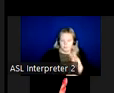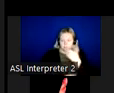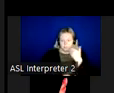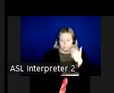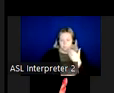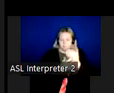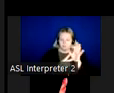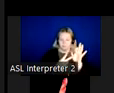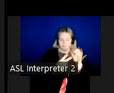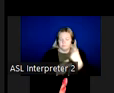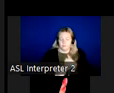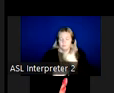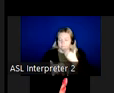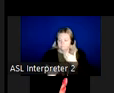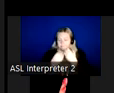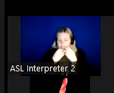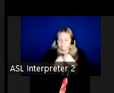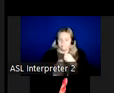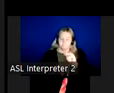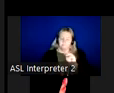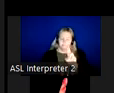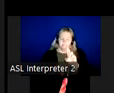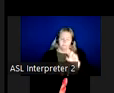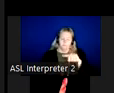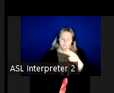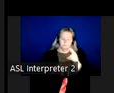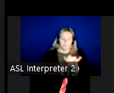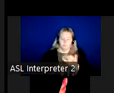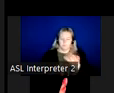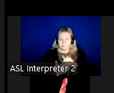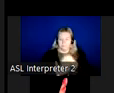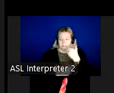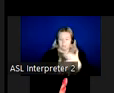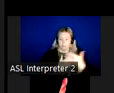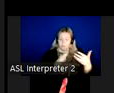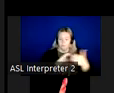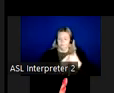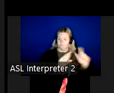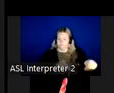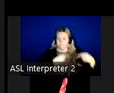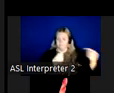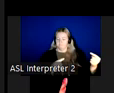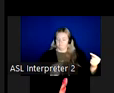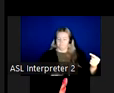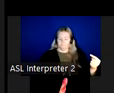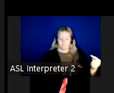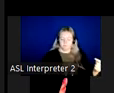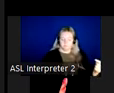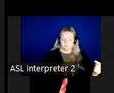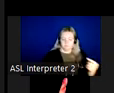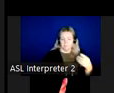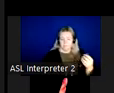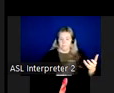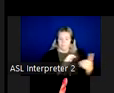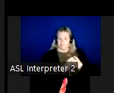really thankful for the Murphy Center. It's been a great partnership so far. It's been ongoing since even